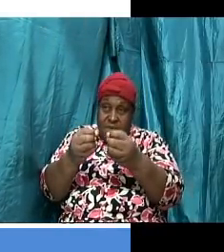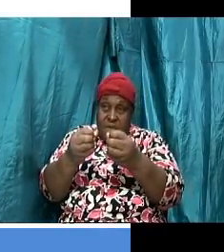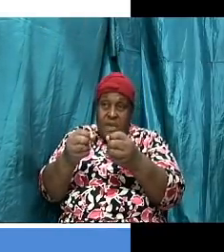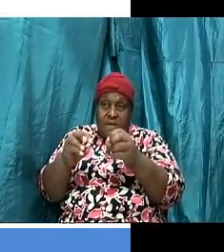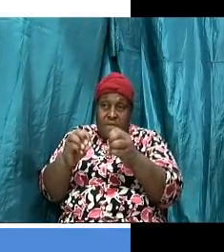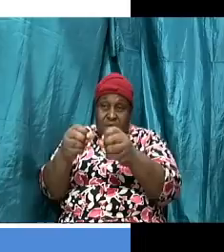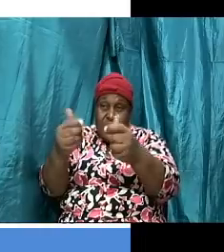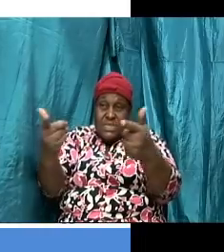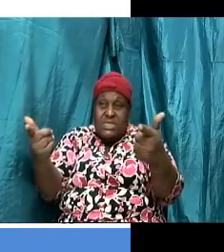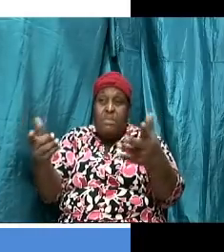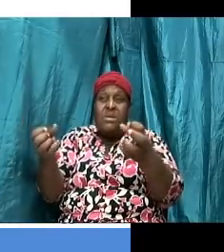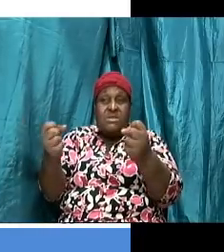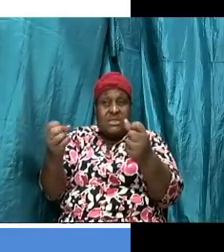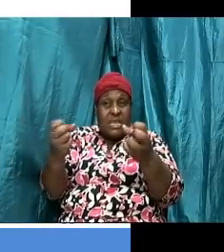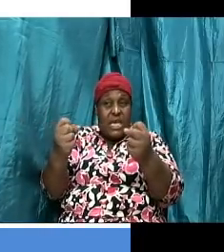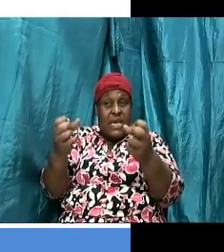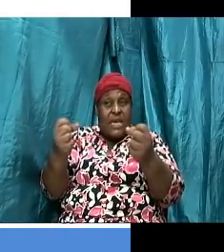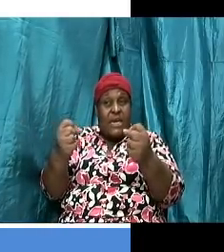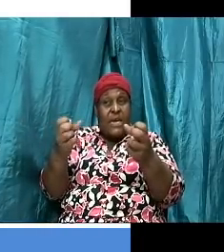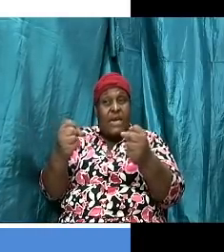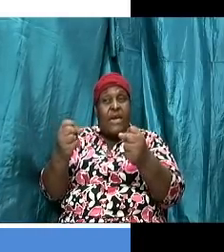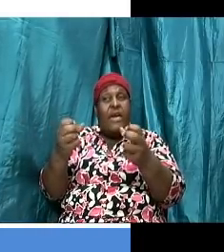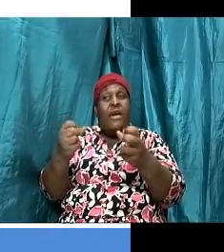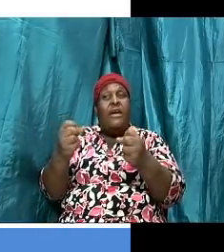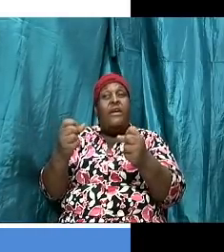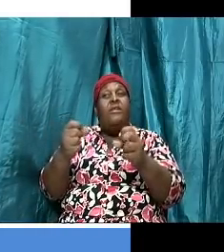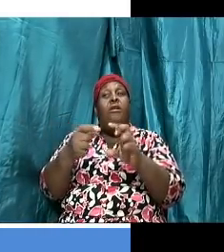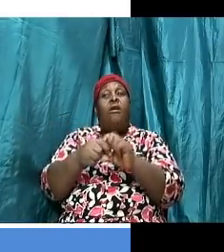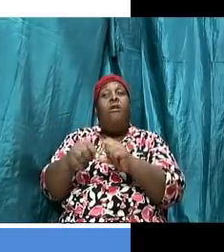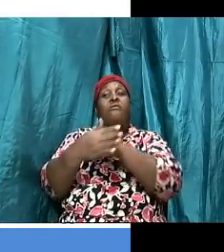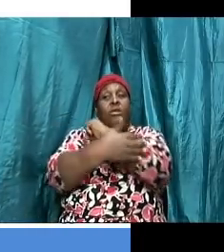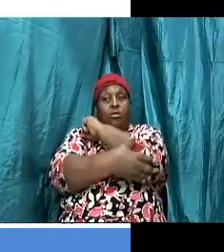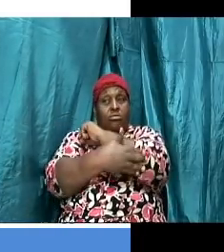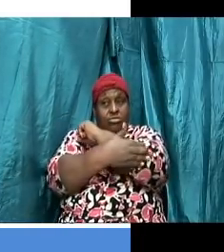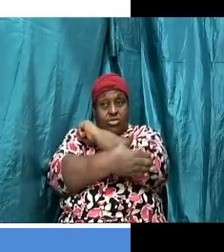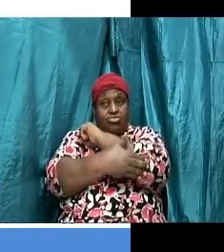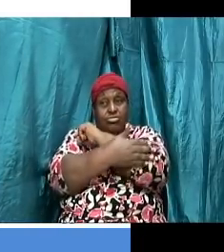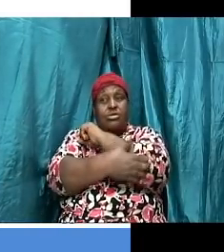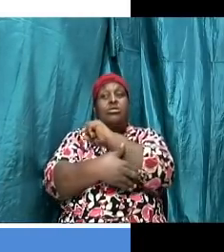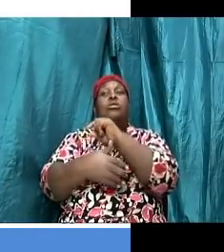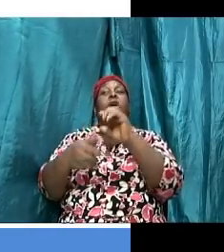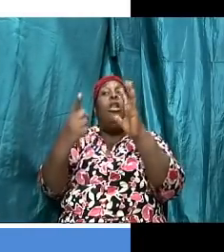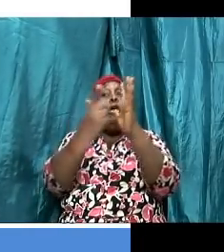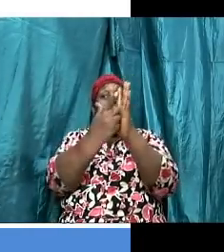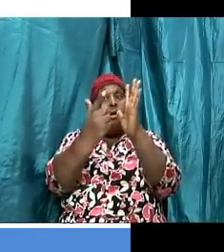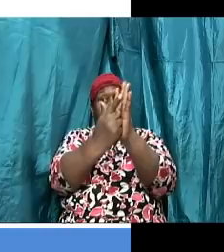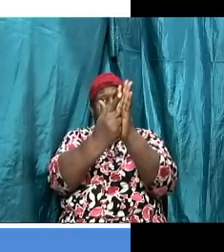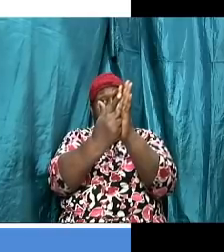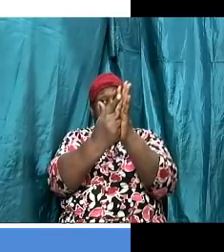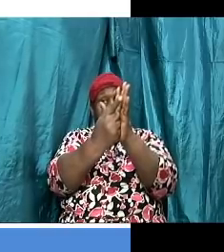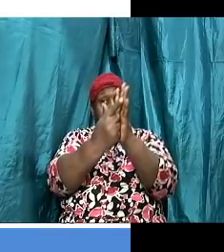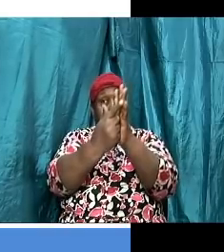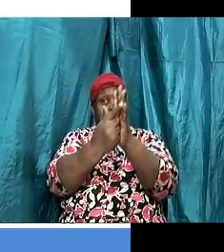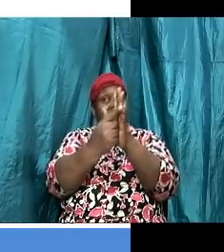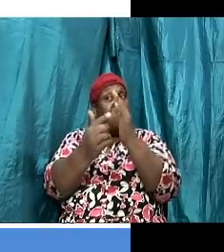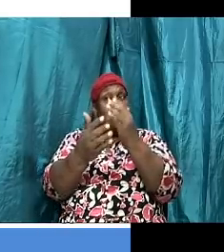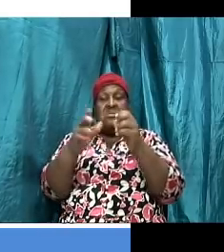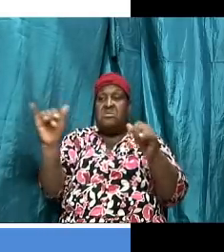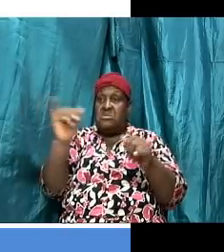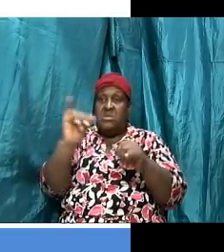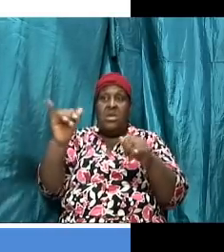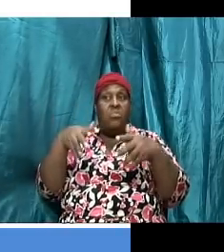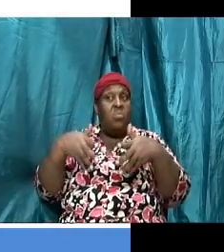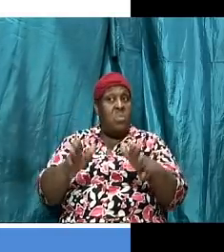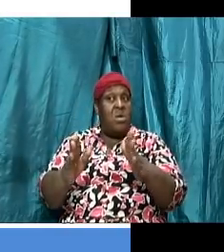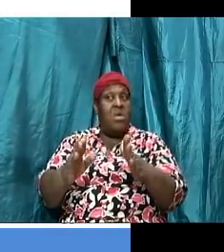of a particular country's constitution. So in a similar way, the Ten Commandments.